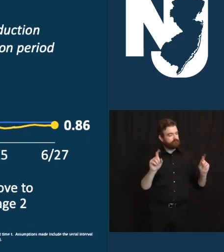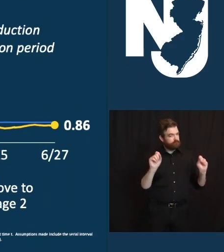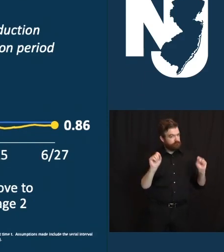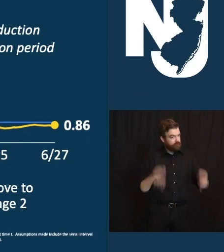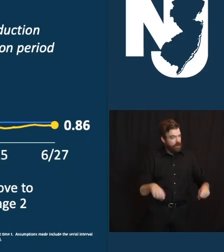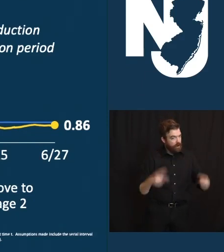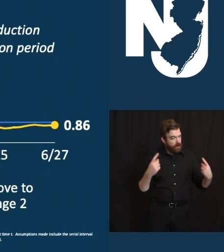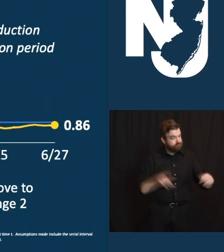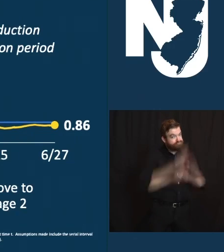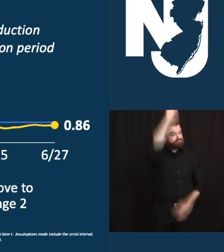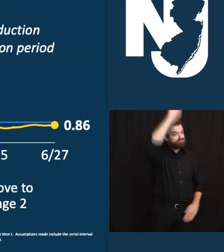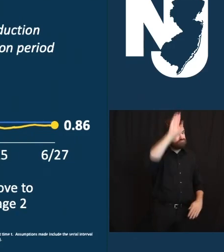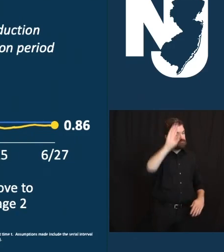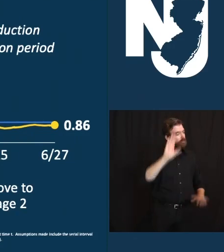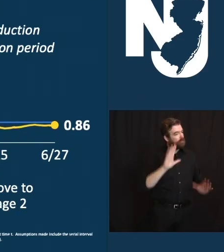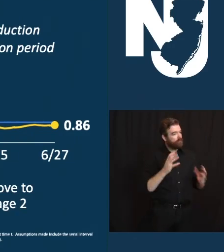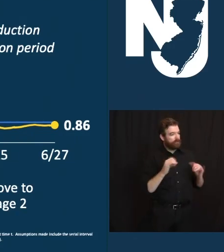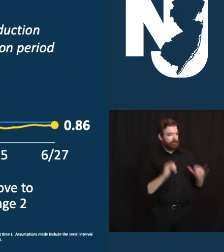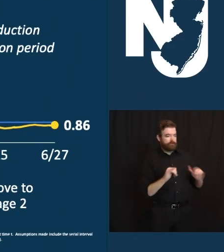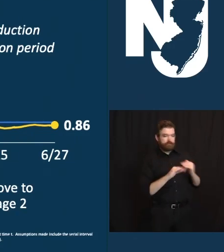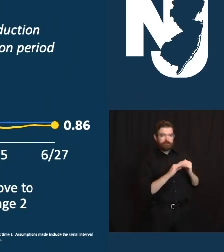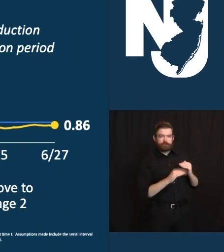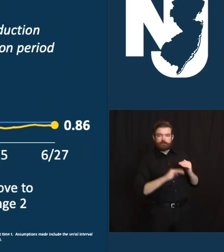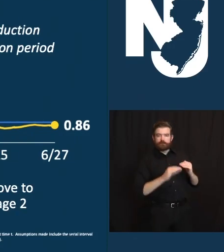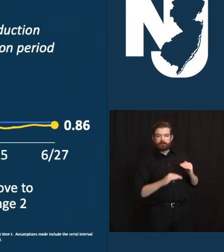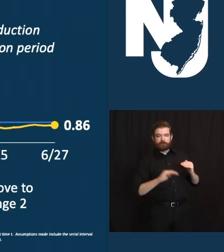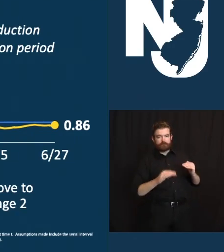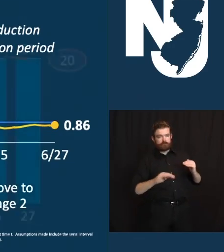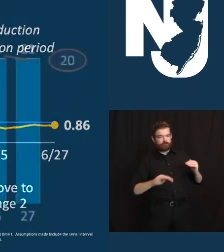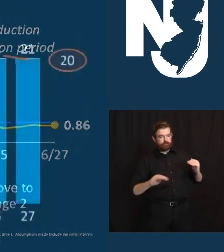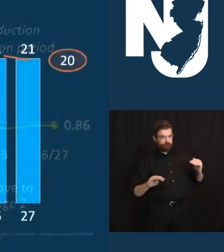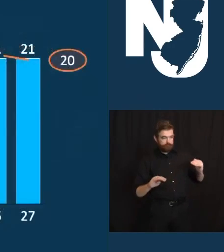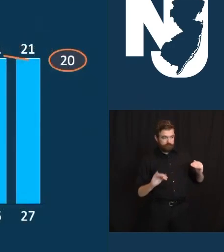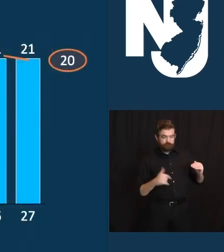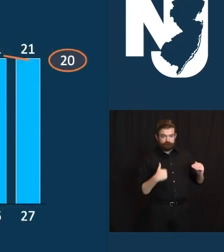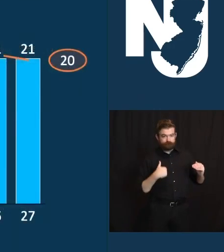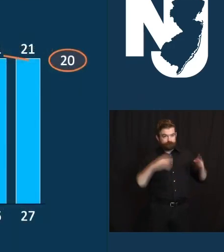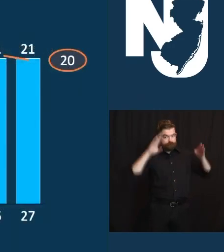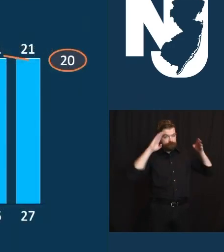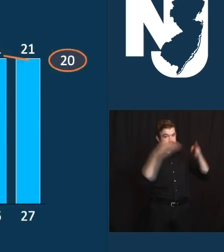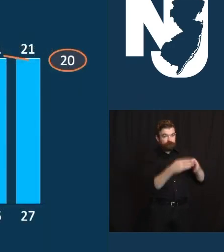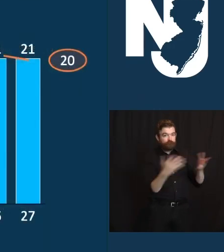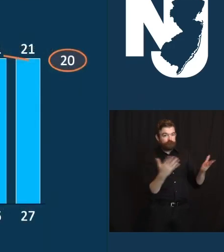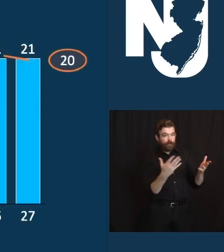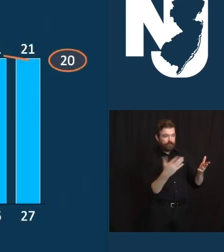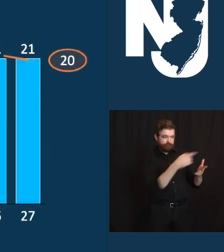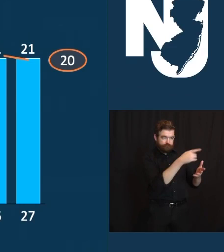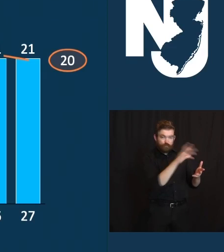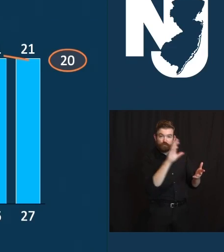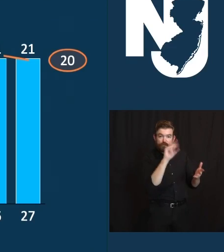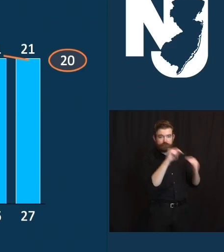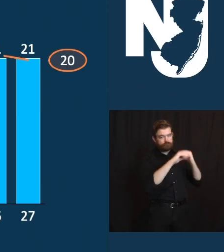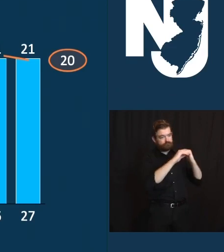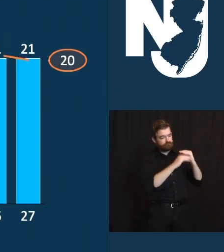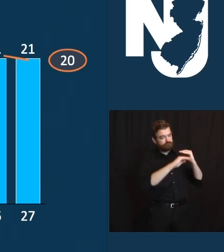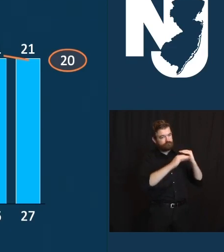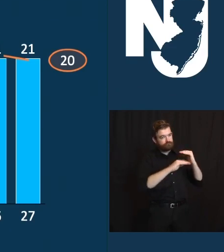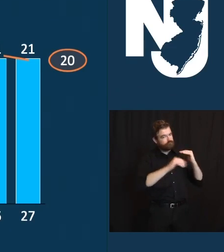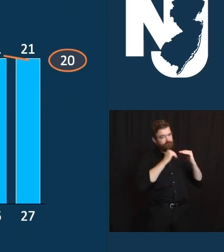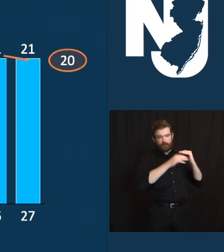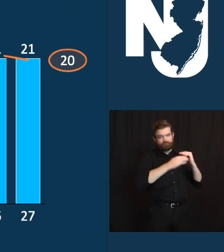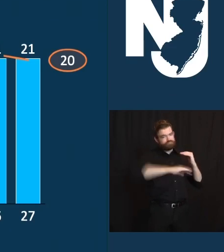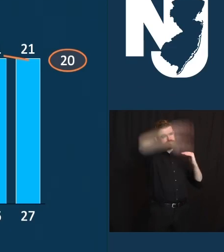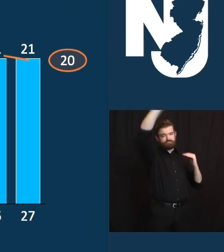higher remains a top priority. And as we've noted before, so much of the data we need comes from testing.